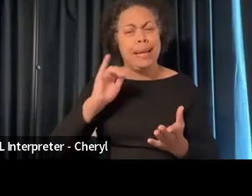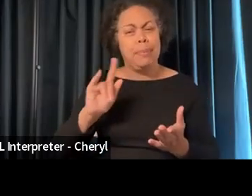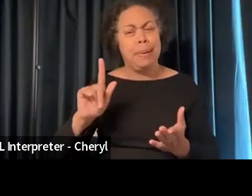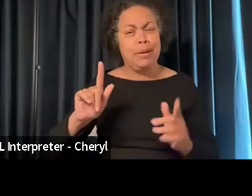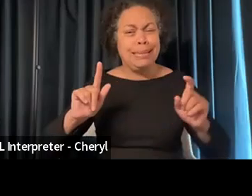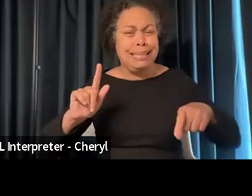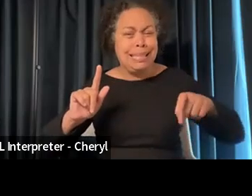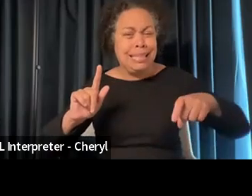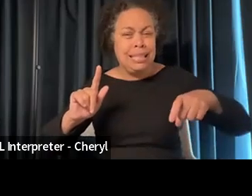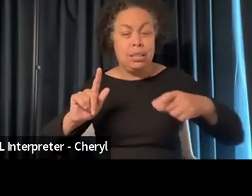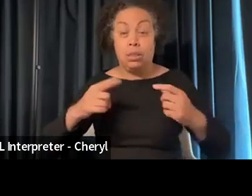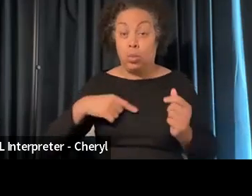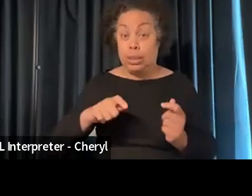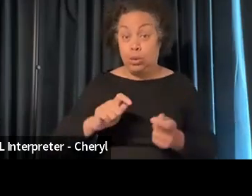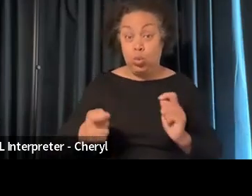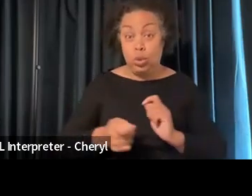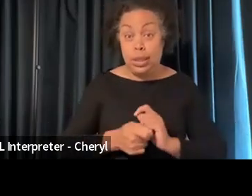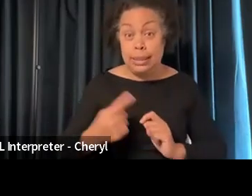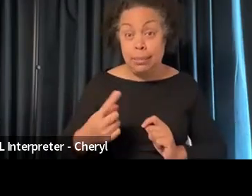need to change, or are there